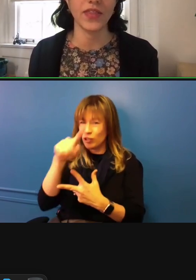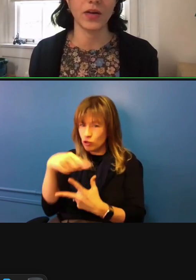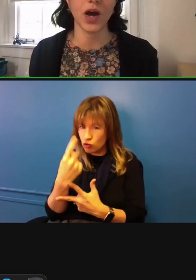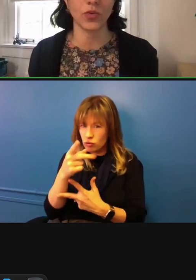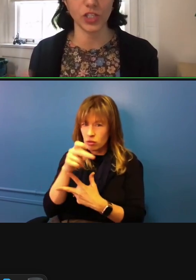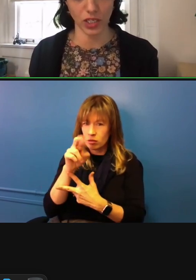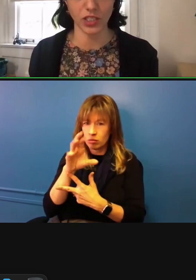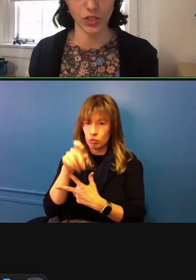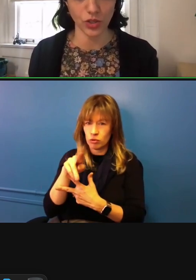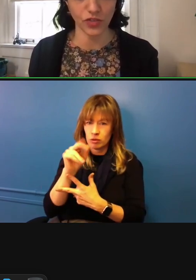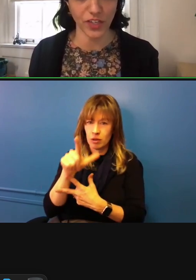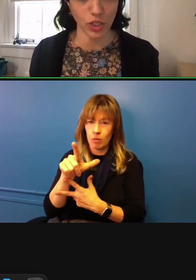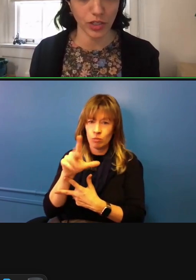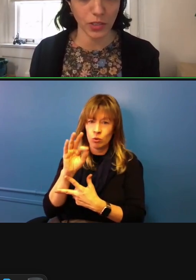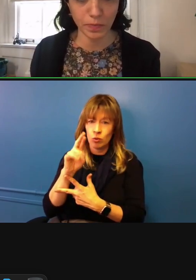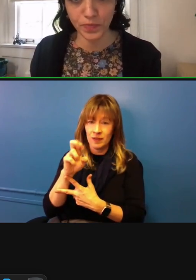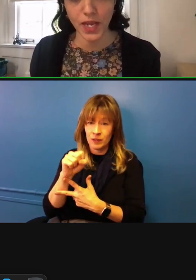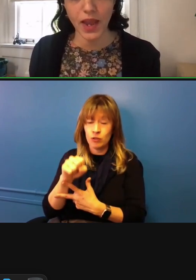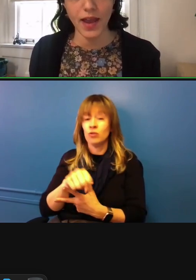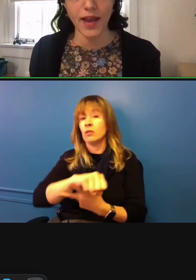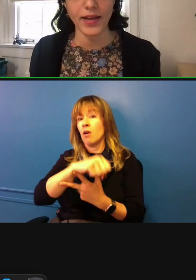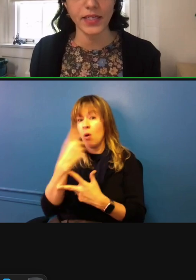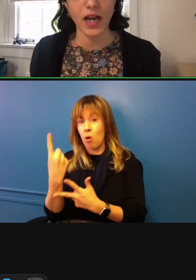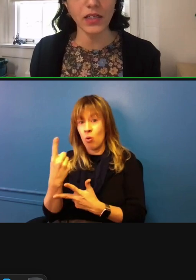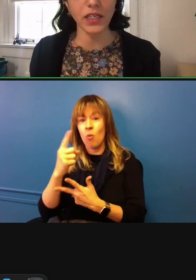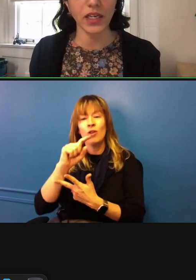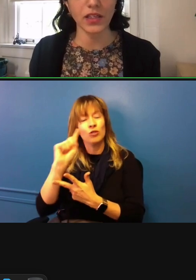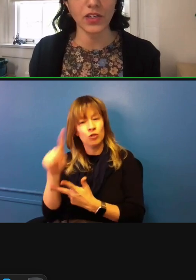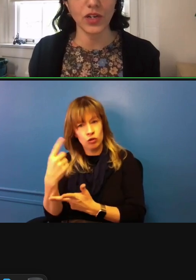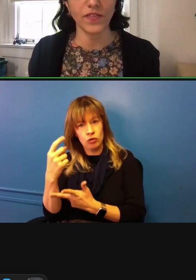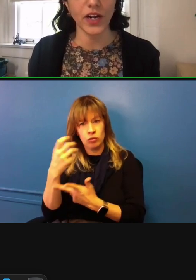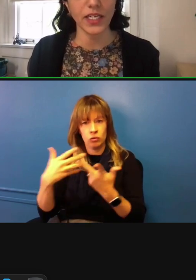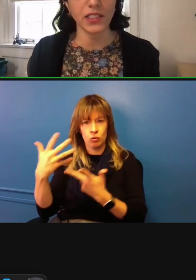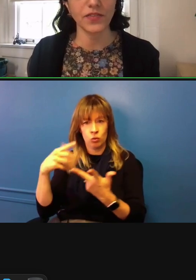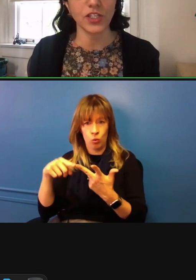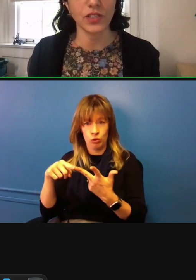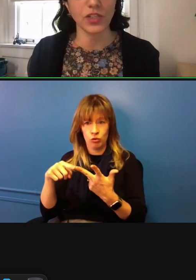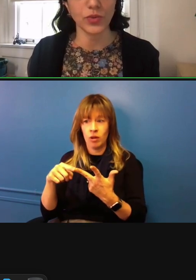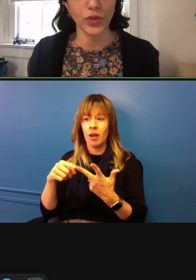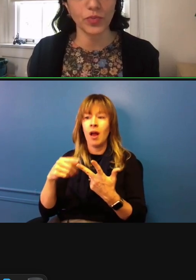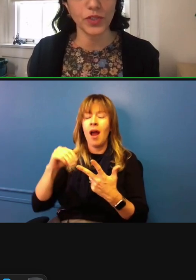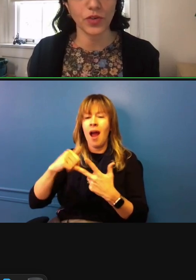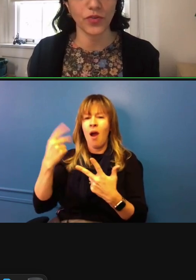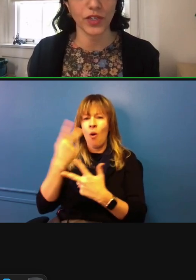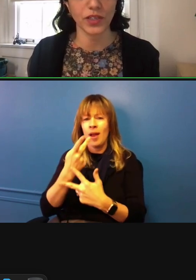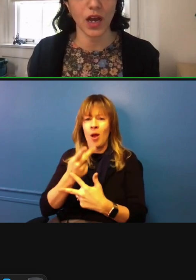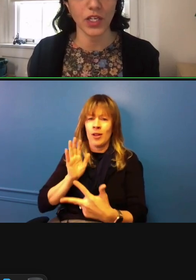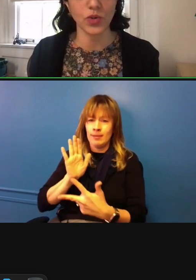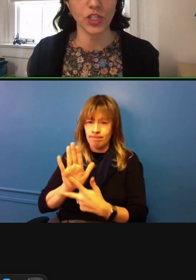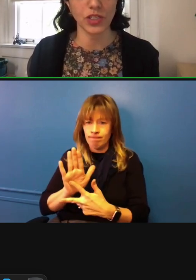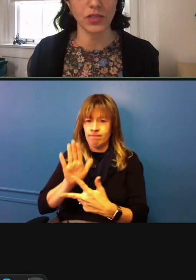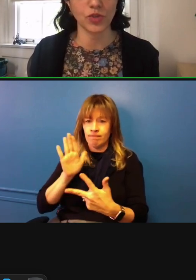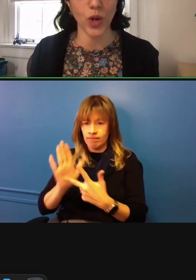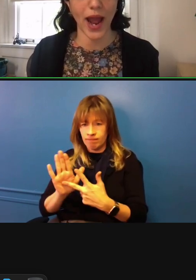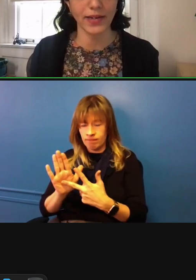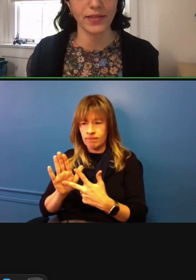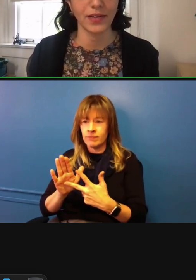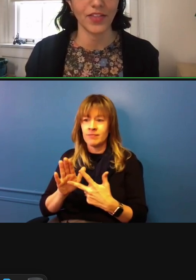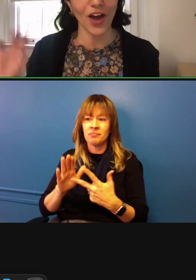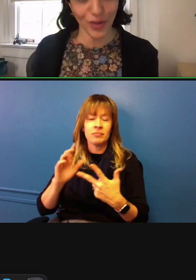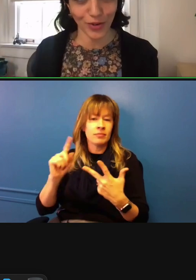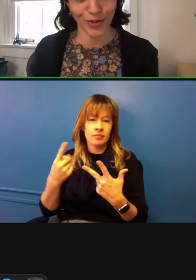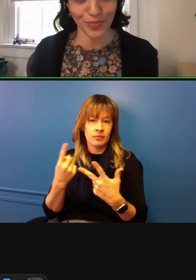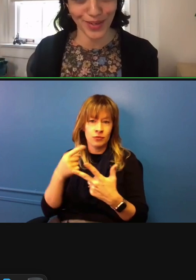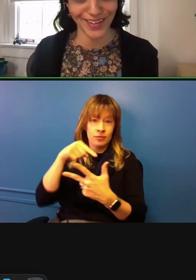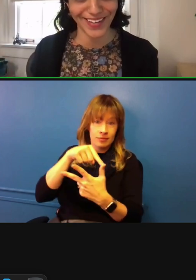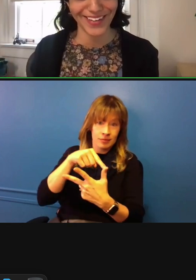features, and then a model with just the social features. And to calculate the unique variance of each of these groups, so for you can just subtract